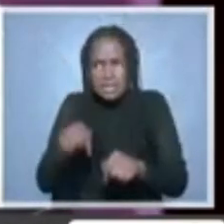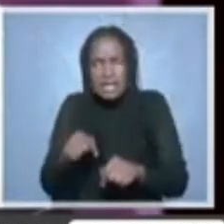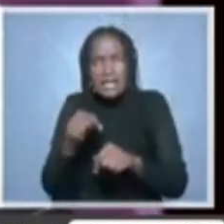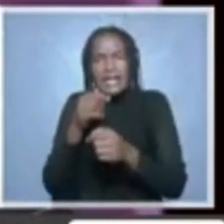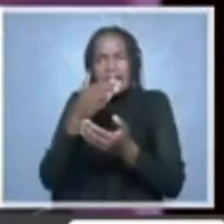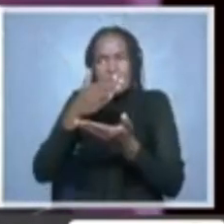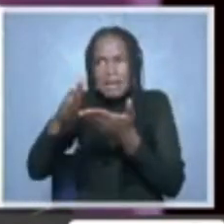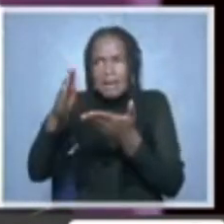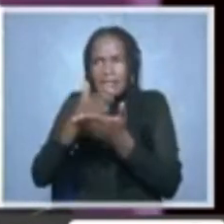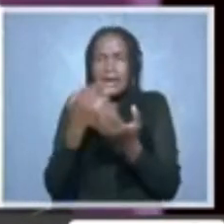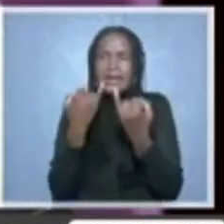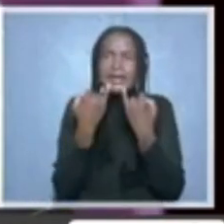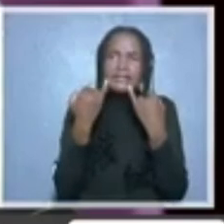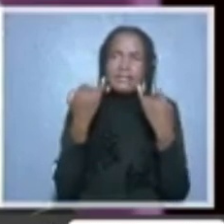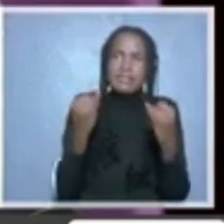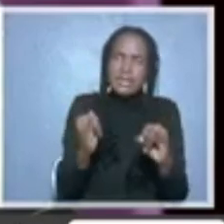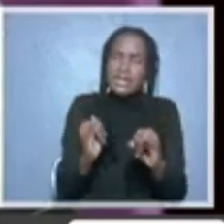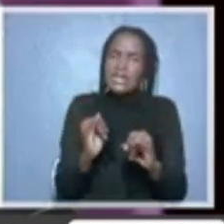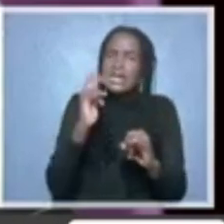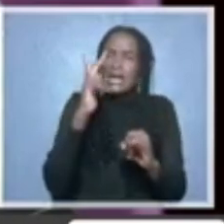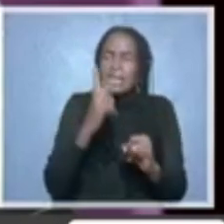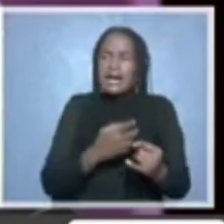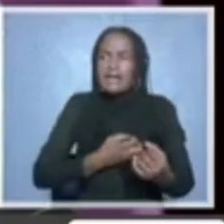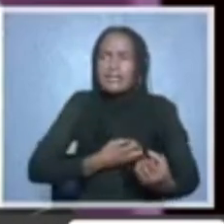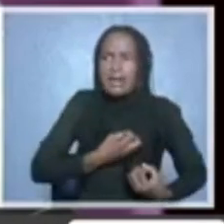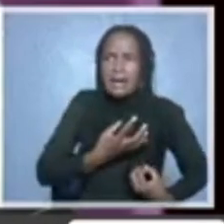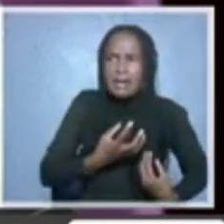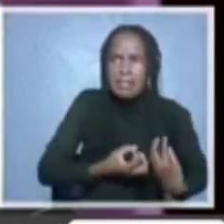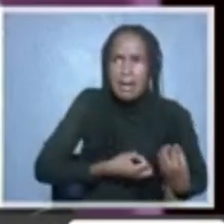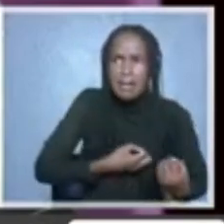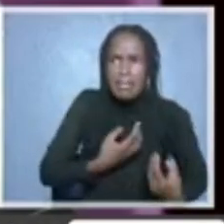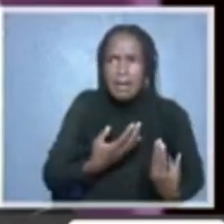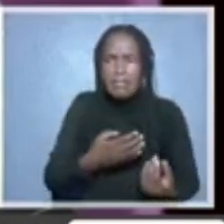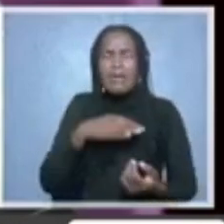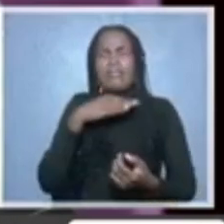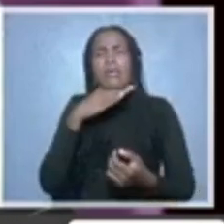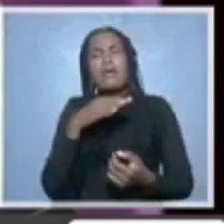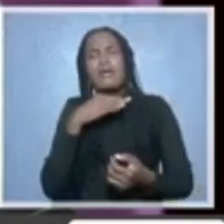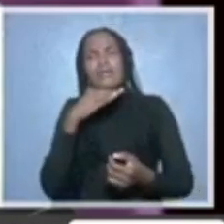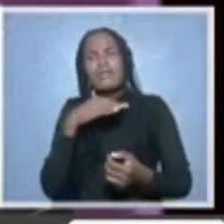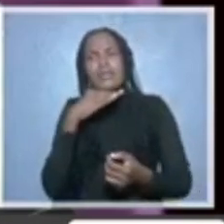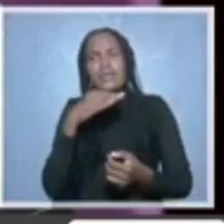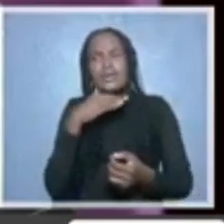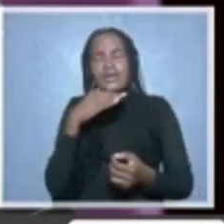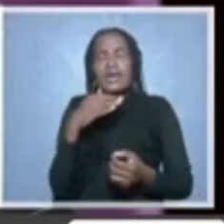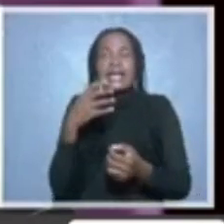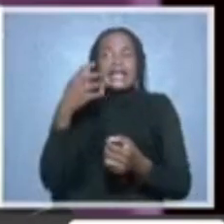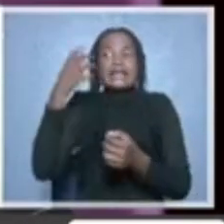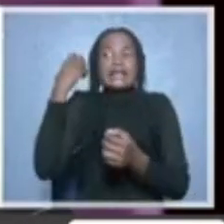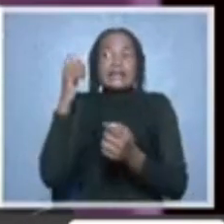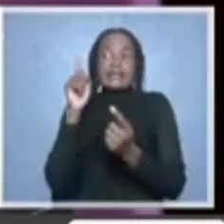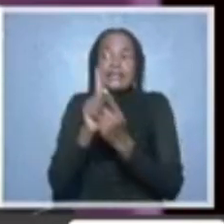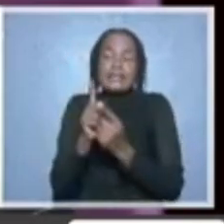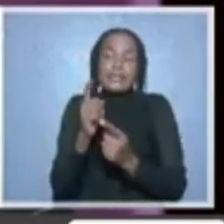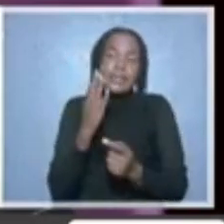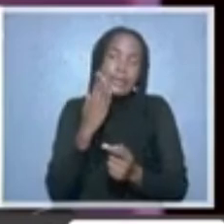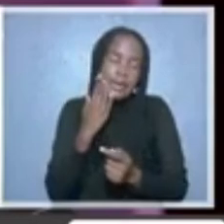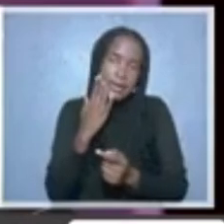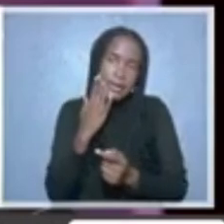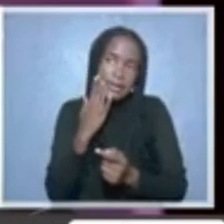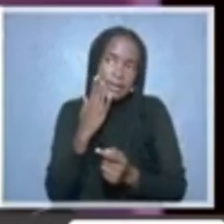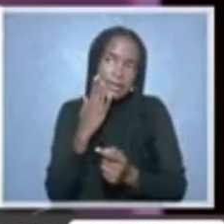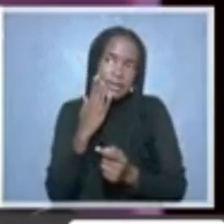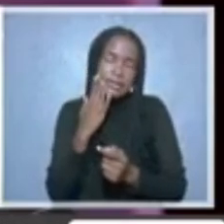to interact, and people sharing very intimate stories about how they got to know the founding,